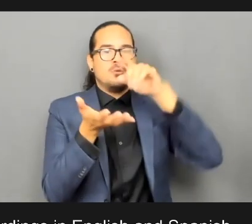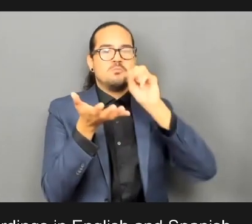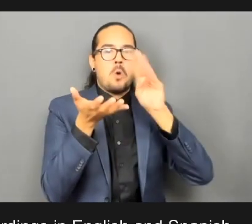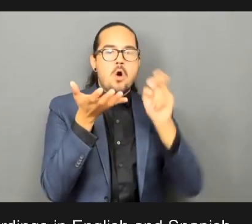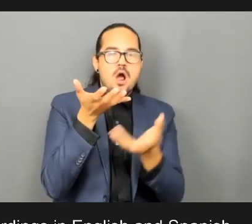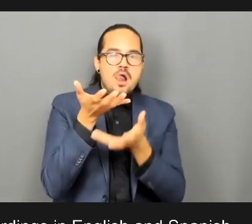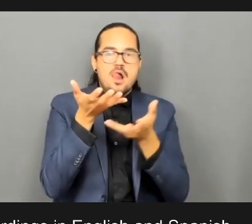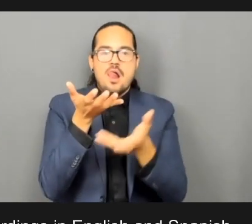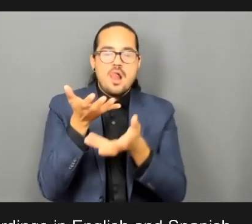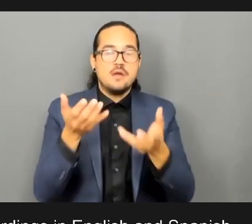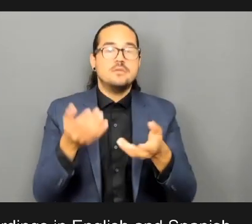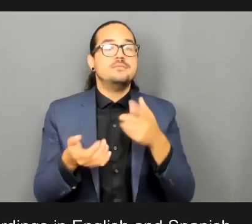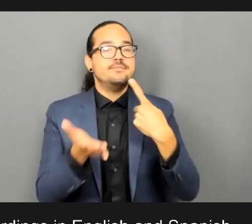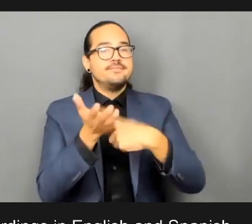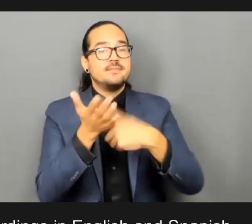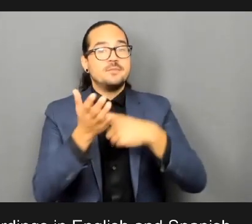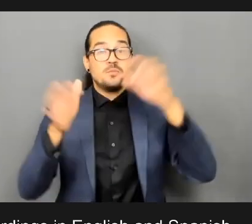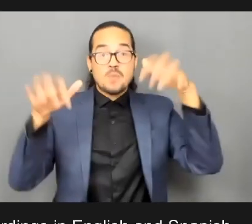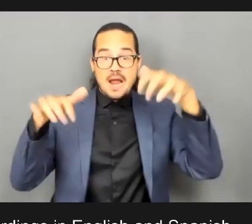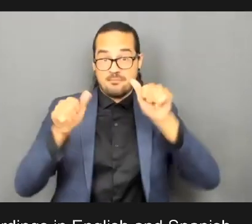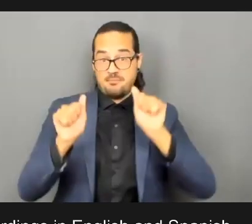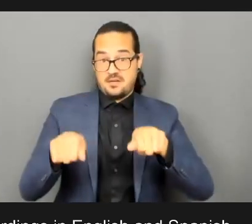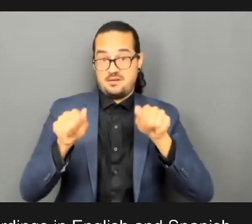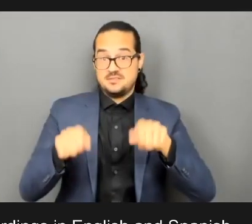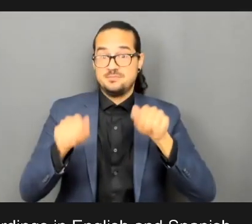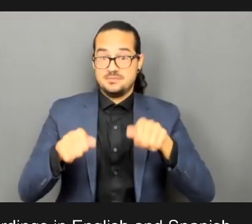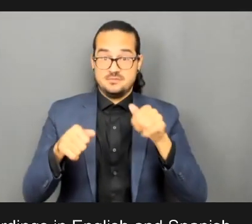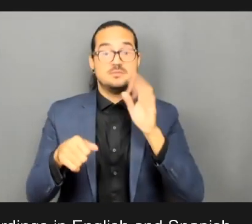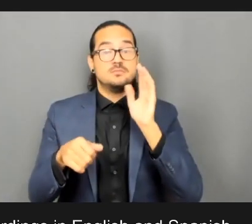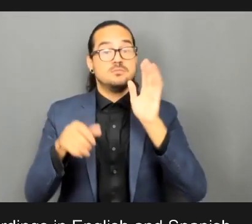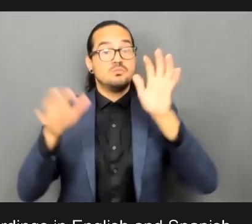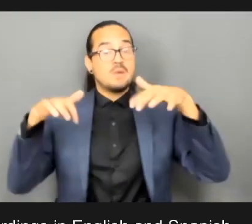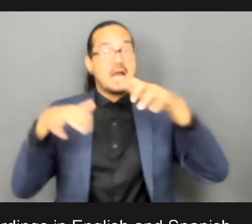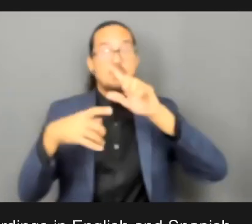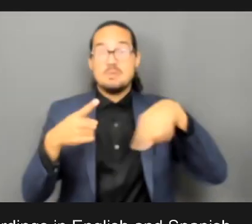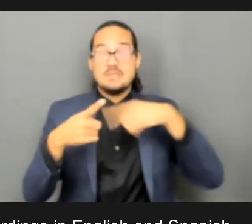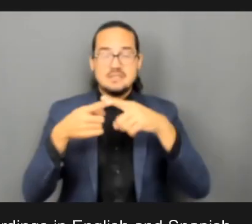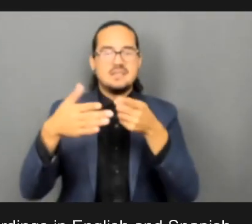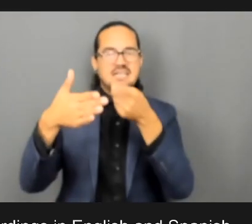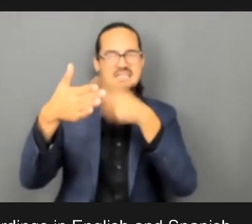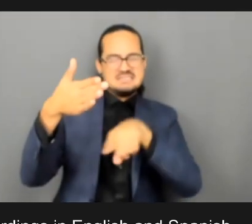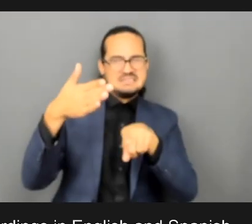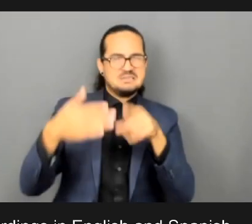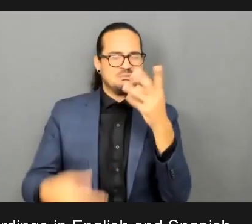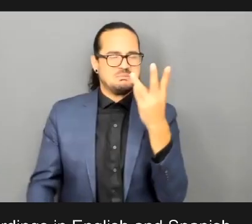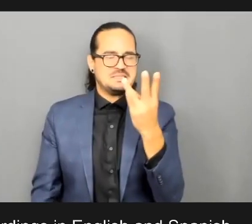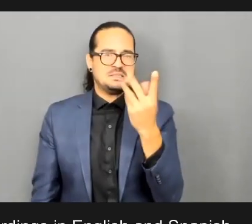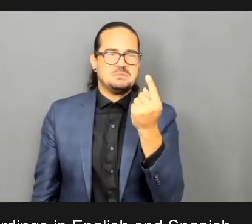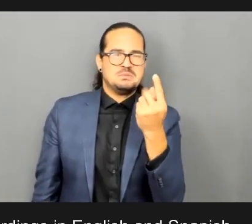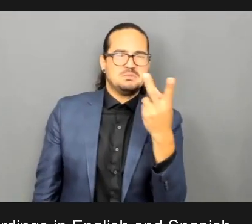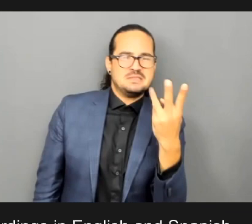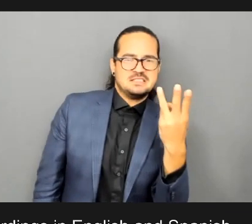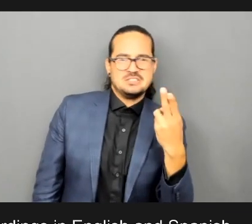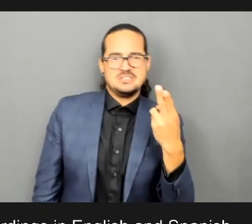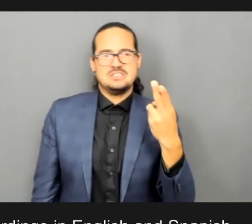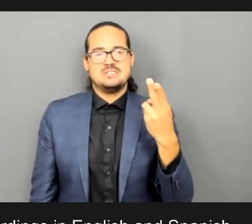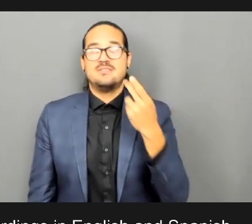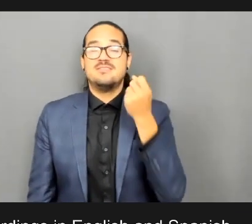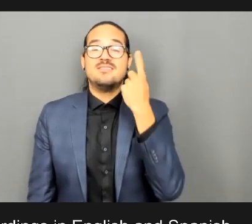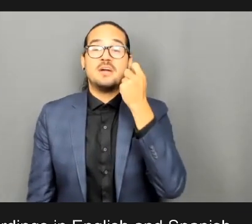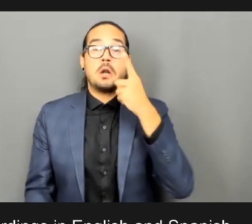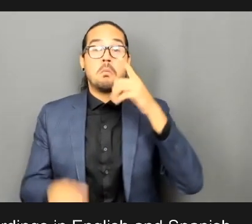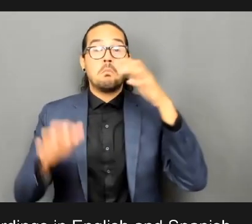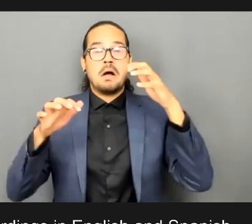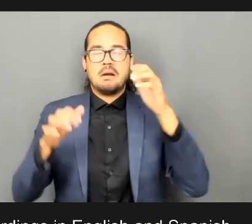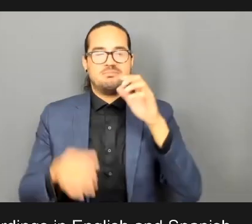light, probably generally less than 1/10 of an inch and further north up in the Northern California, Washington, and Oregon. One last thing to